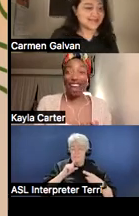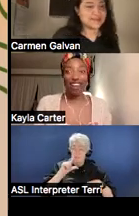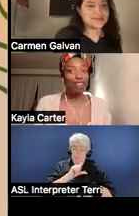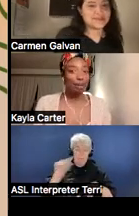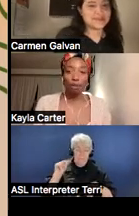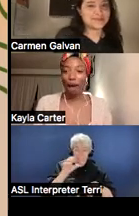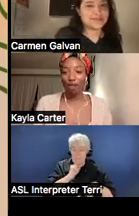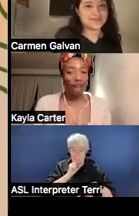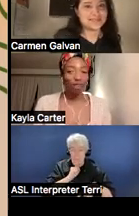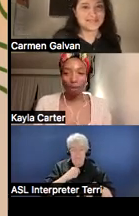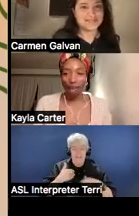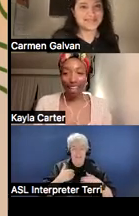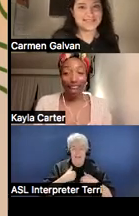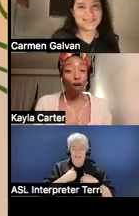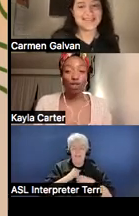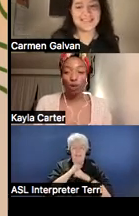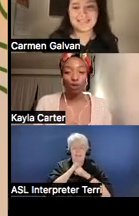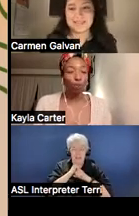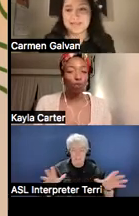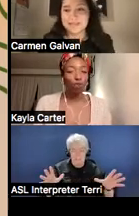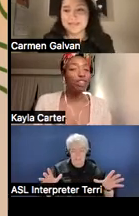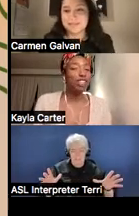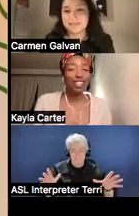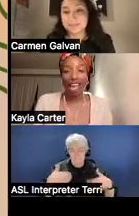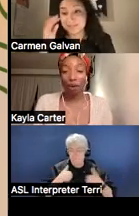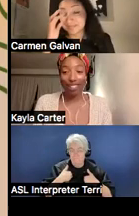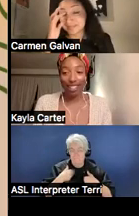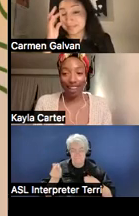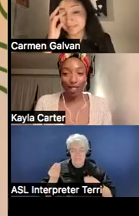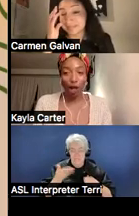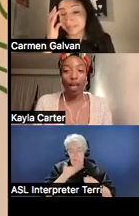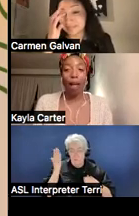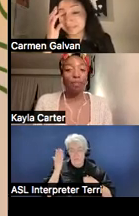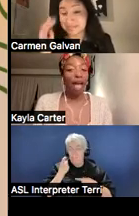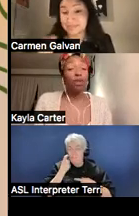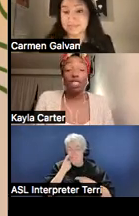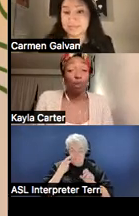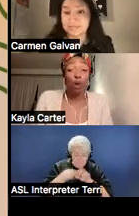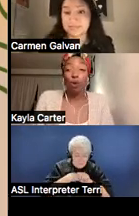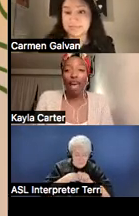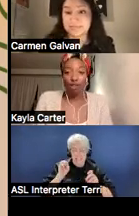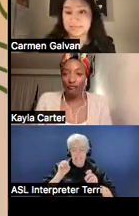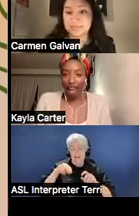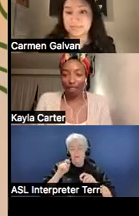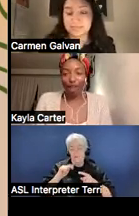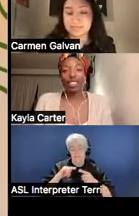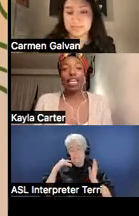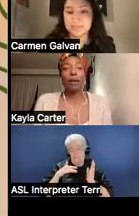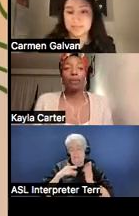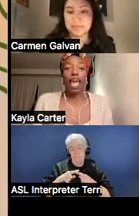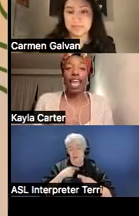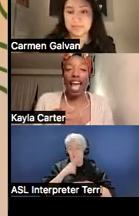and had nothing but mouth for everybody, and also was freshly into equity studies. So I was just spewing whatever I